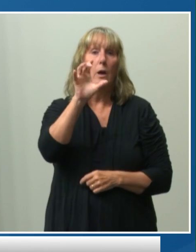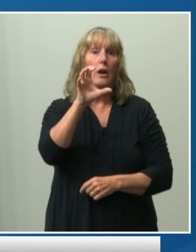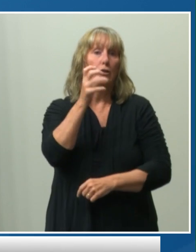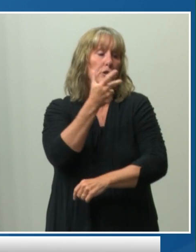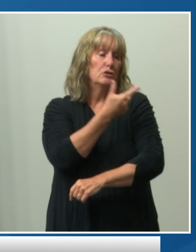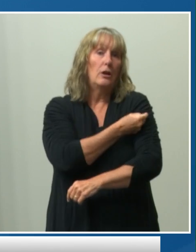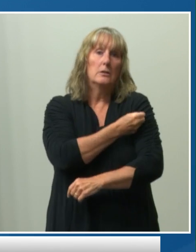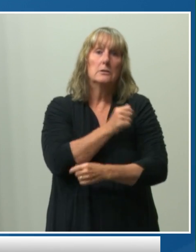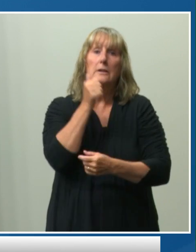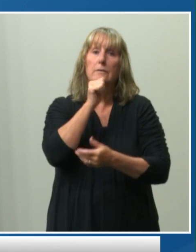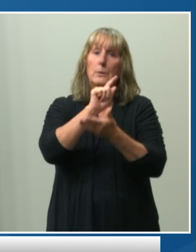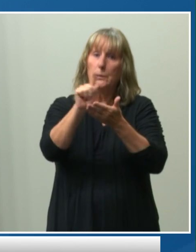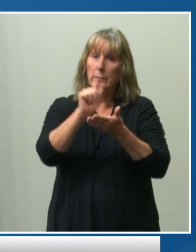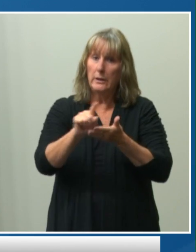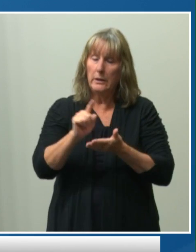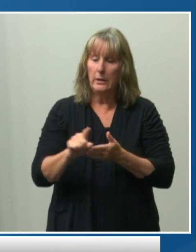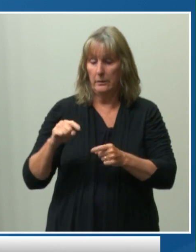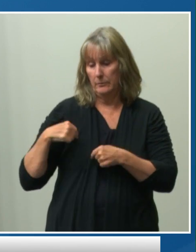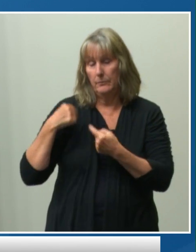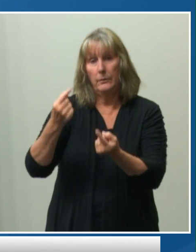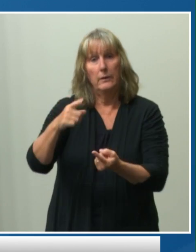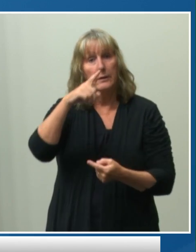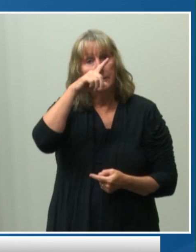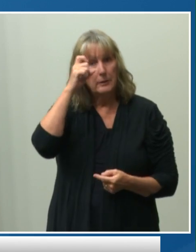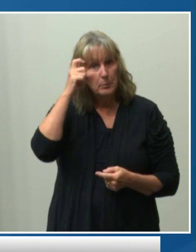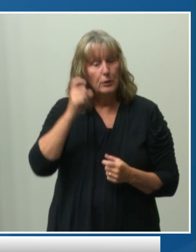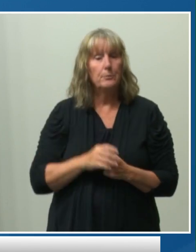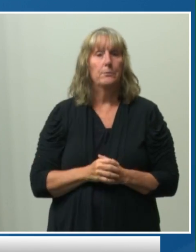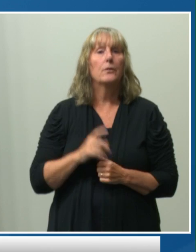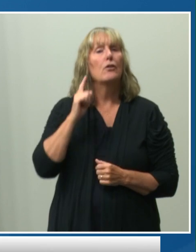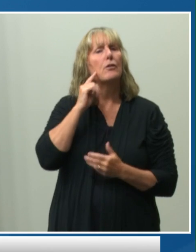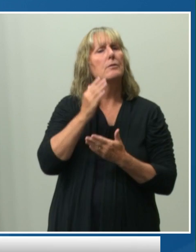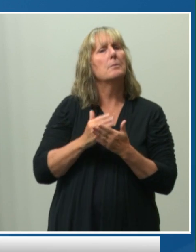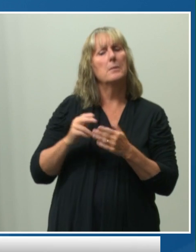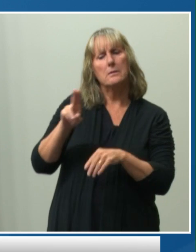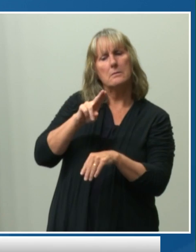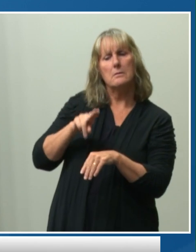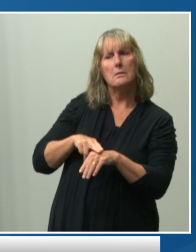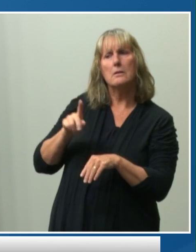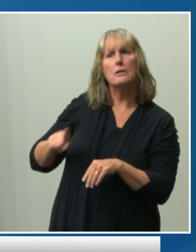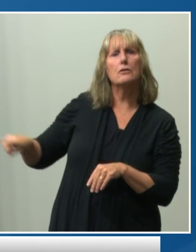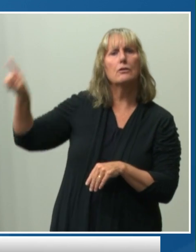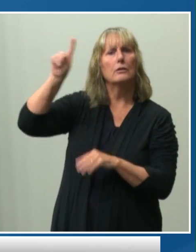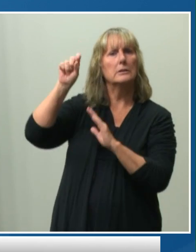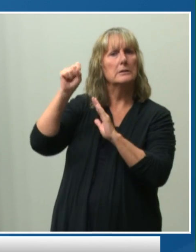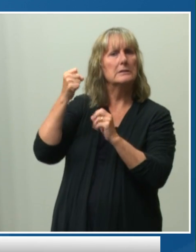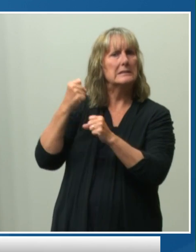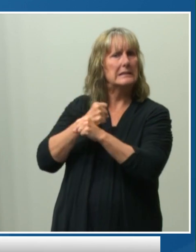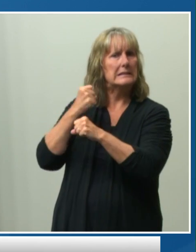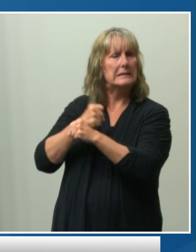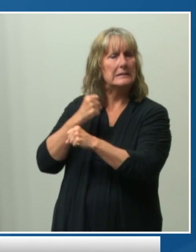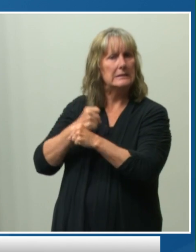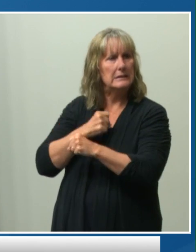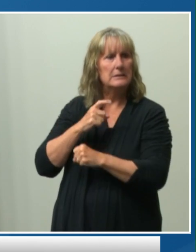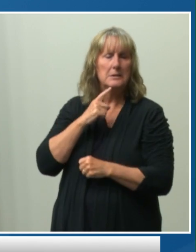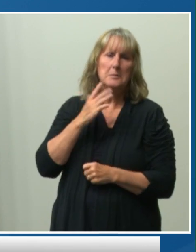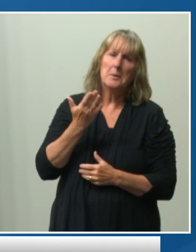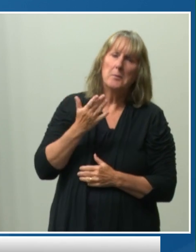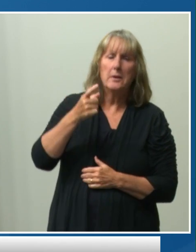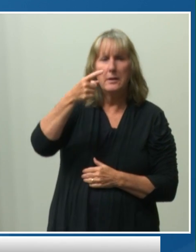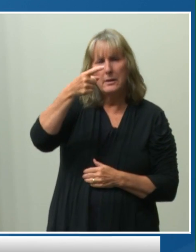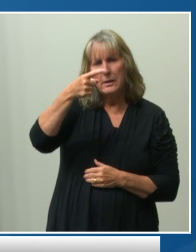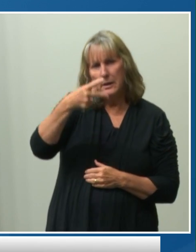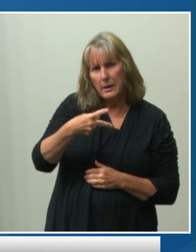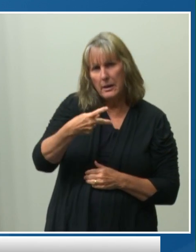over the summer. And I've heard on some national statistics, most recently, is that about half